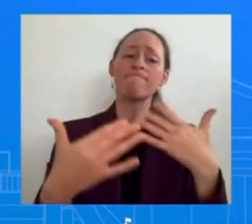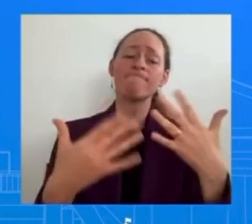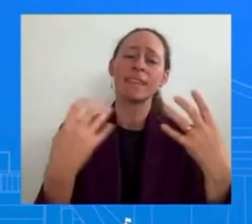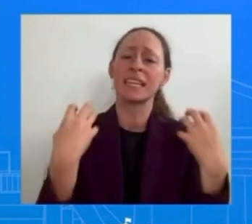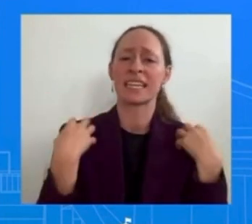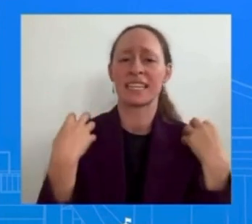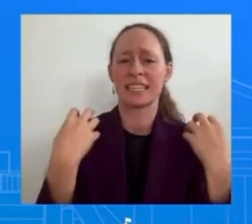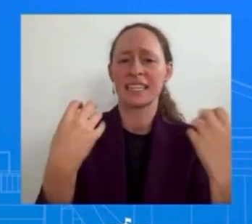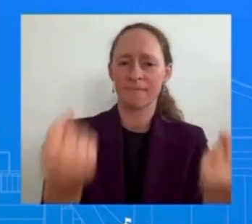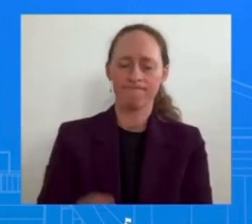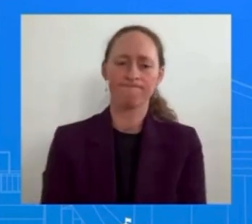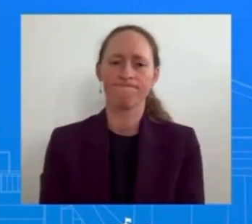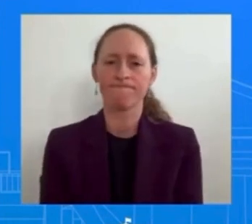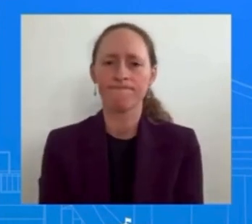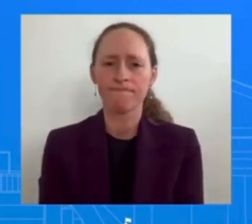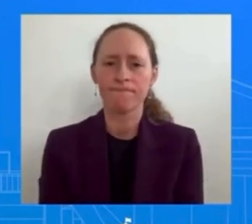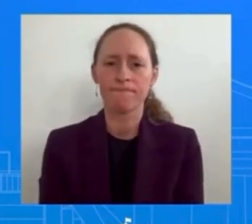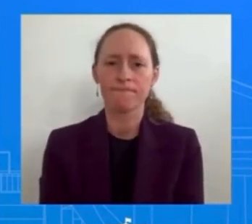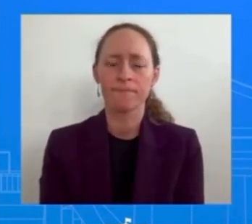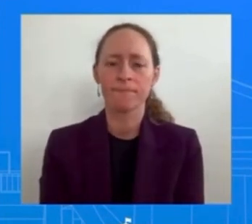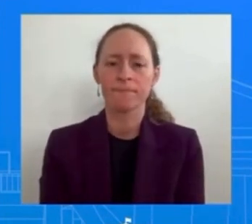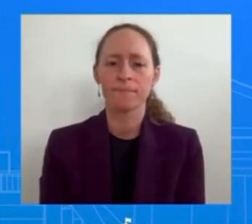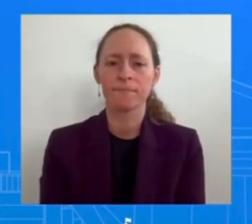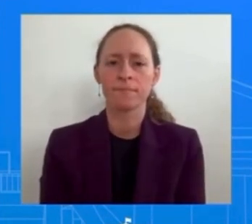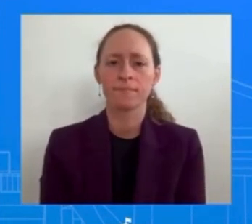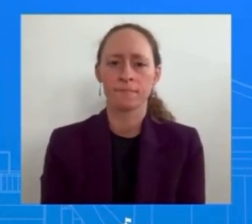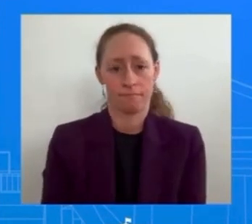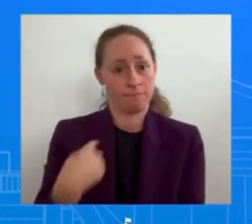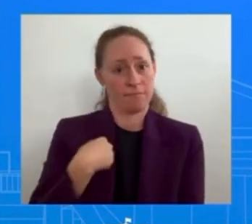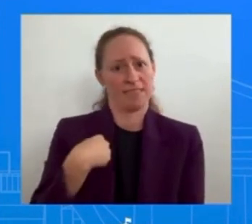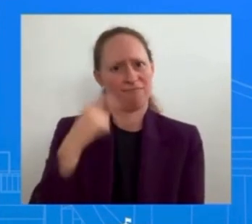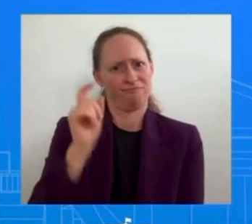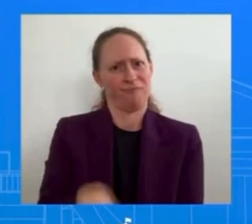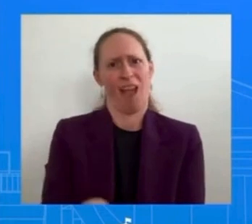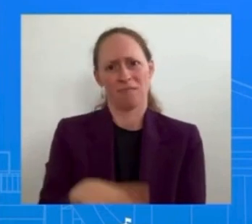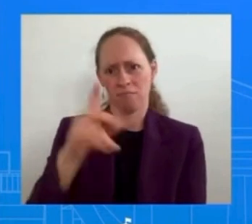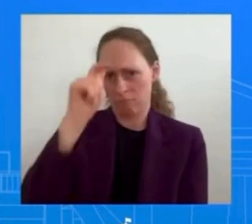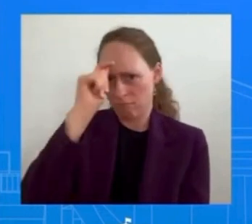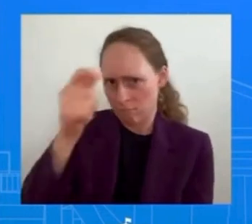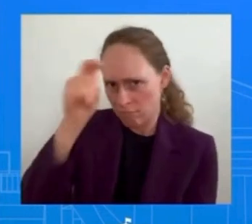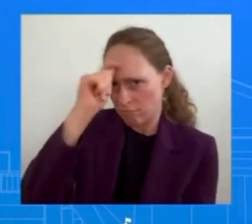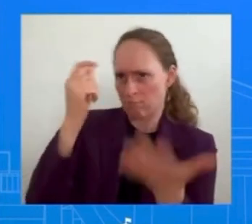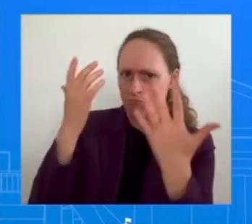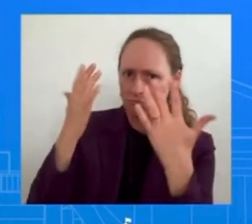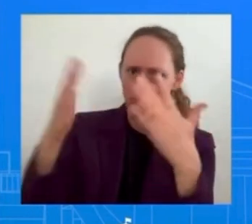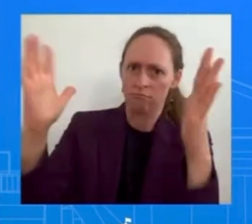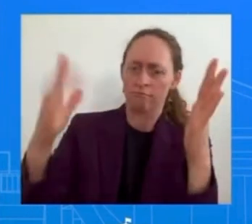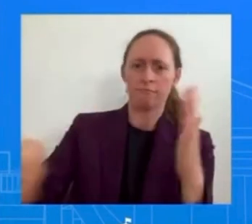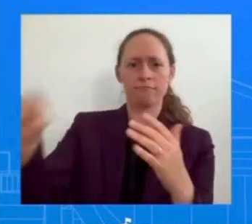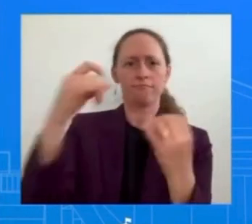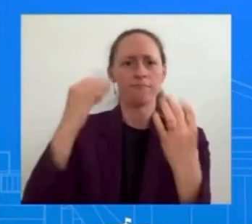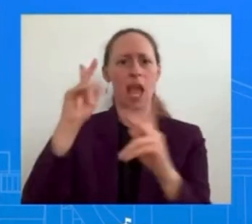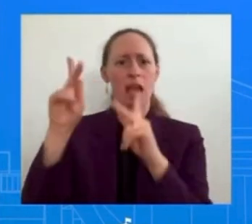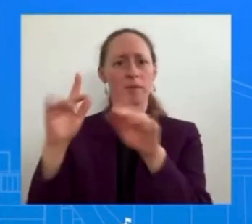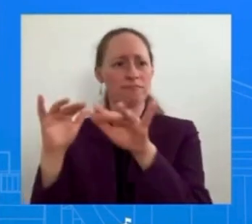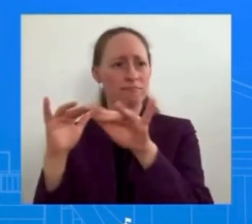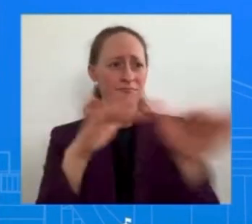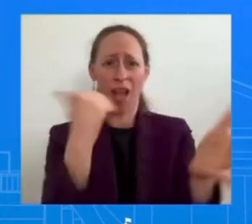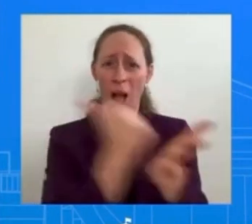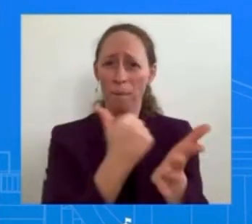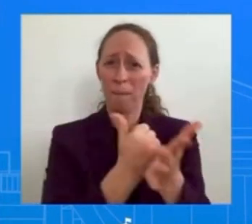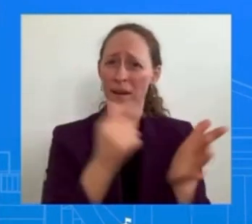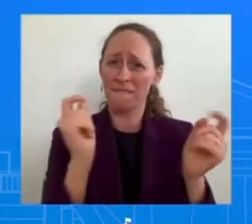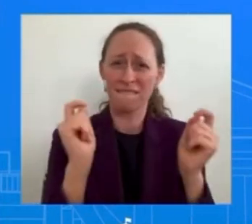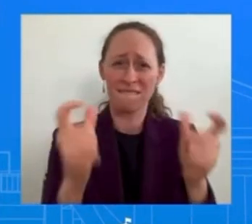their residences while they were battling the blaze and helping to support those that were fleeing to